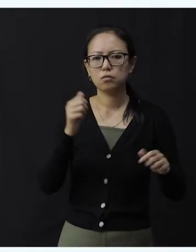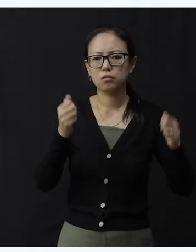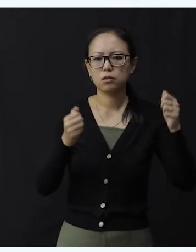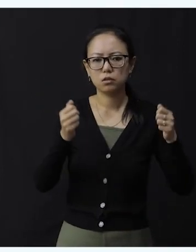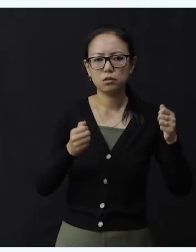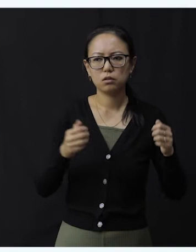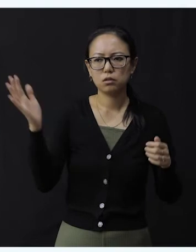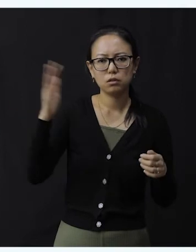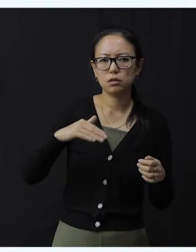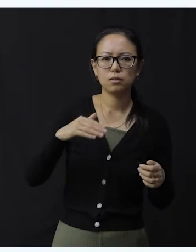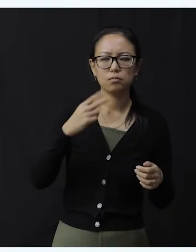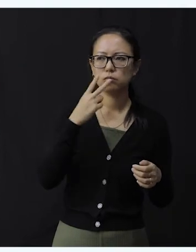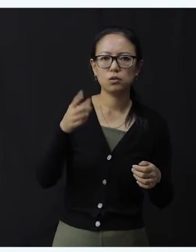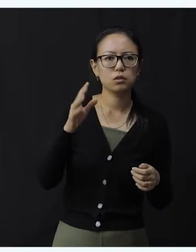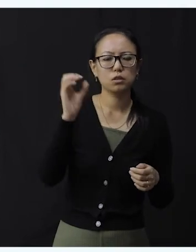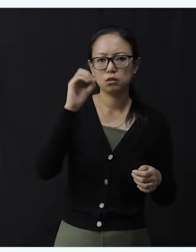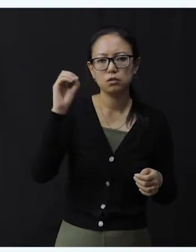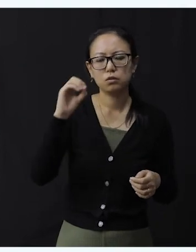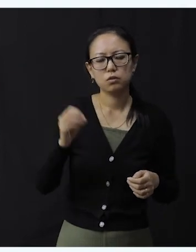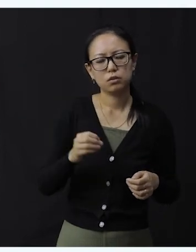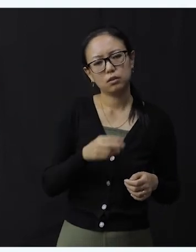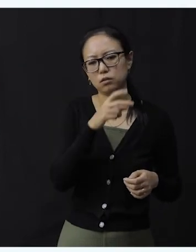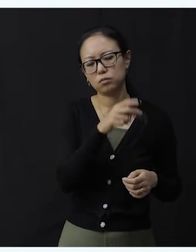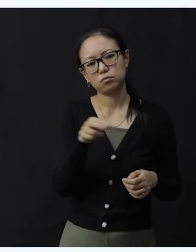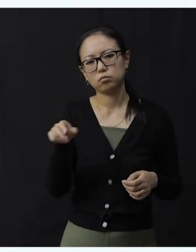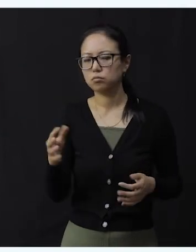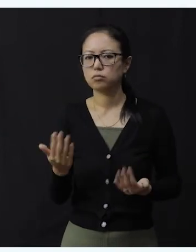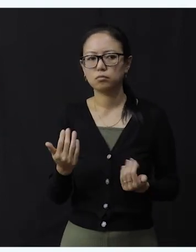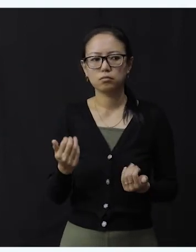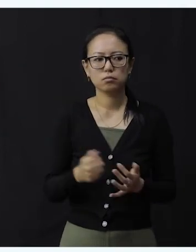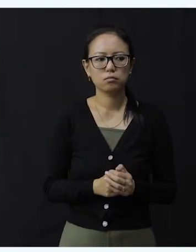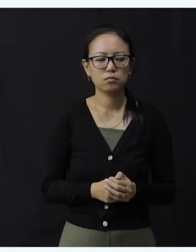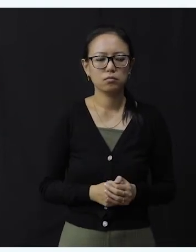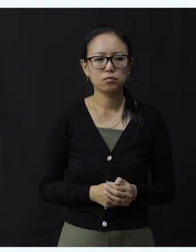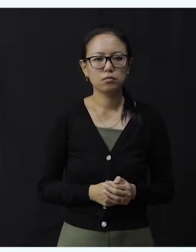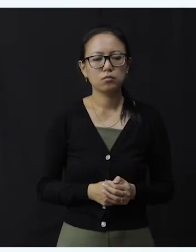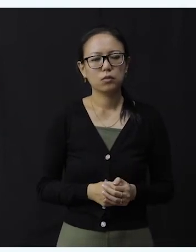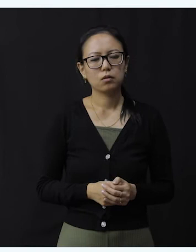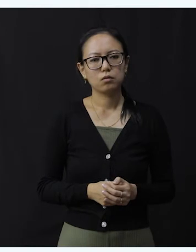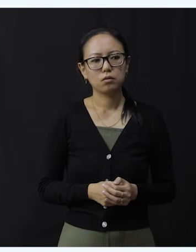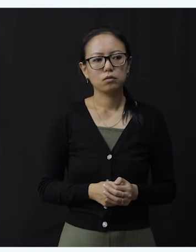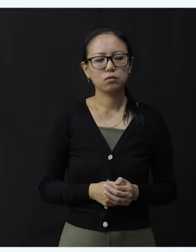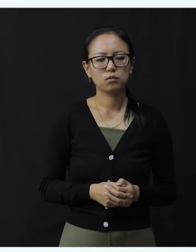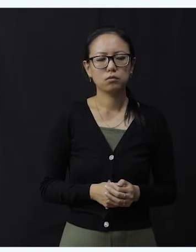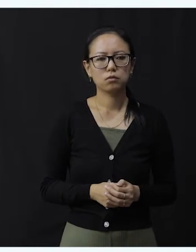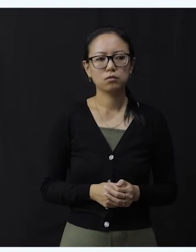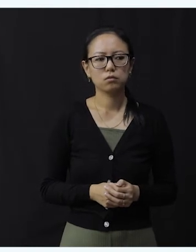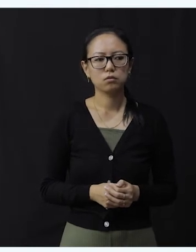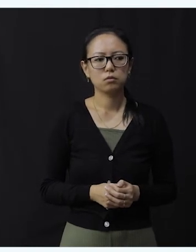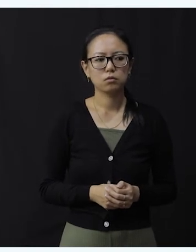to avoid crossing the road between the parked car. You can see there on the picture. So you should not cross the road